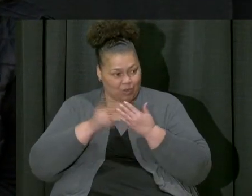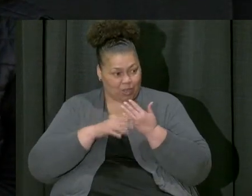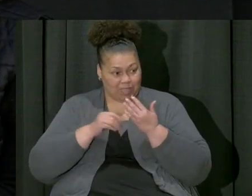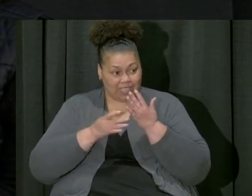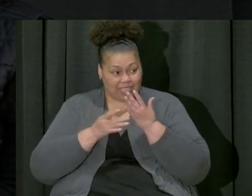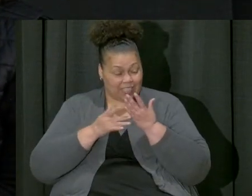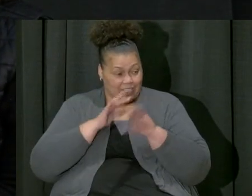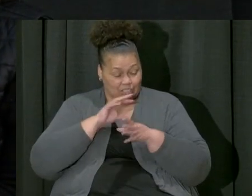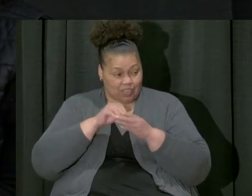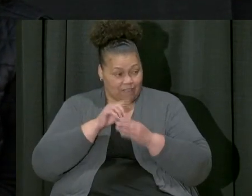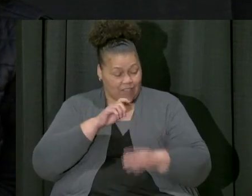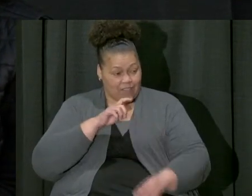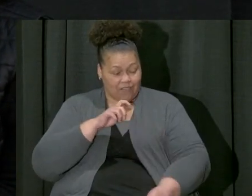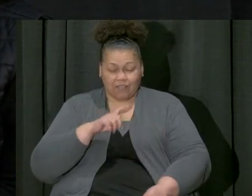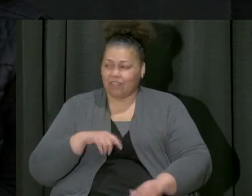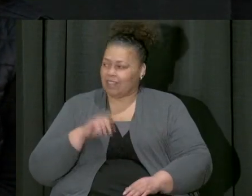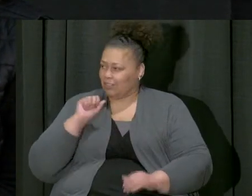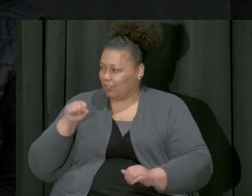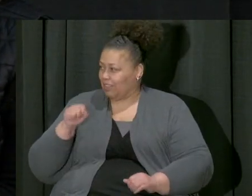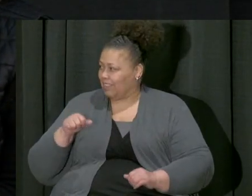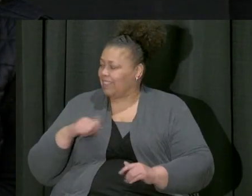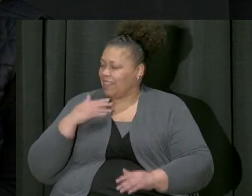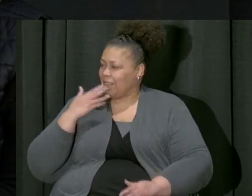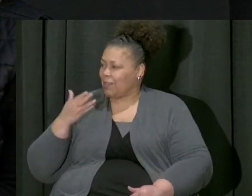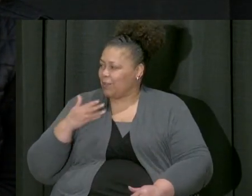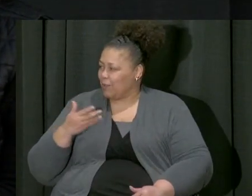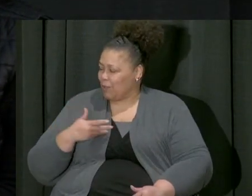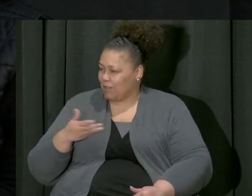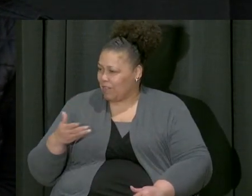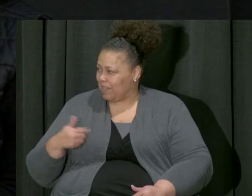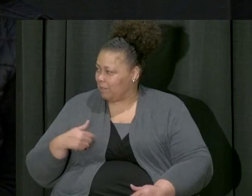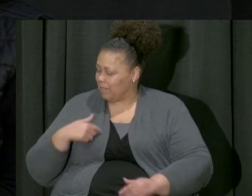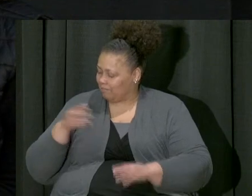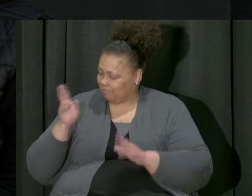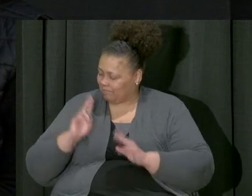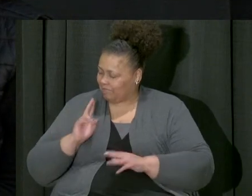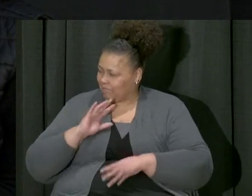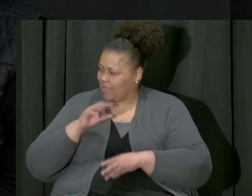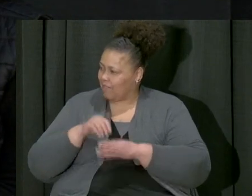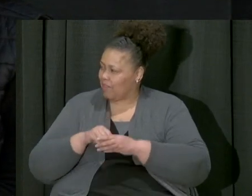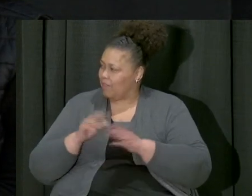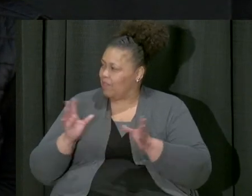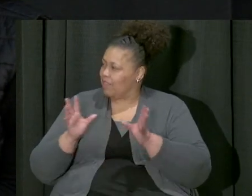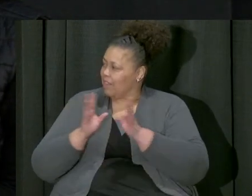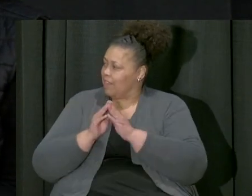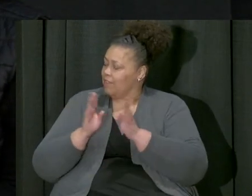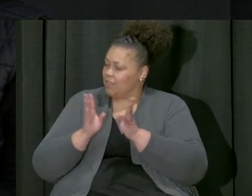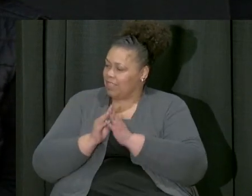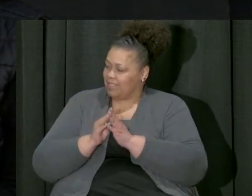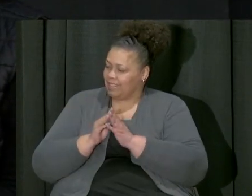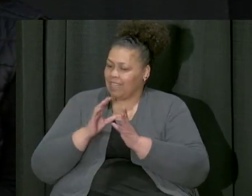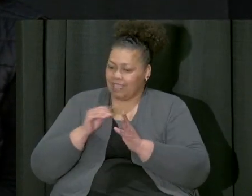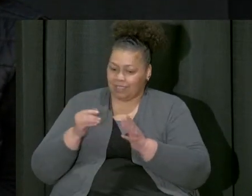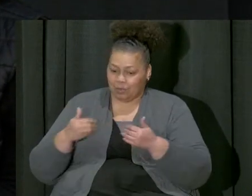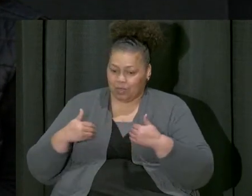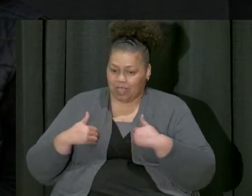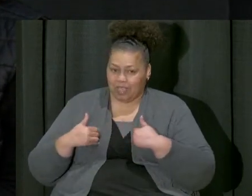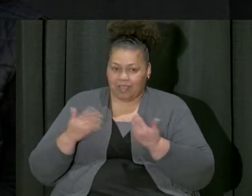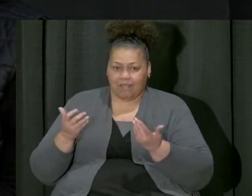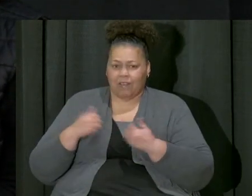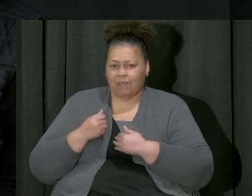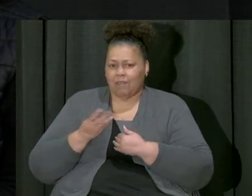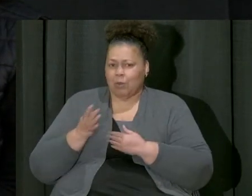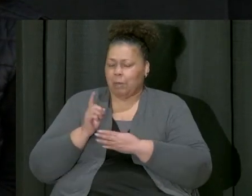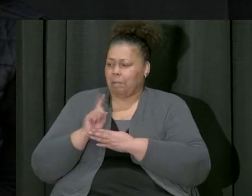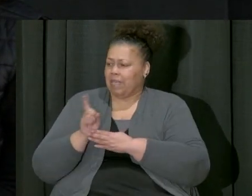much. First of all, thank you very much for having me. I'm very honored to be part of the conference and to have like a few minutes to